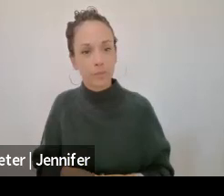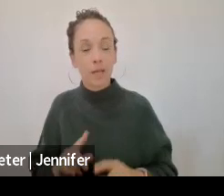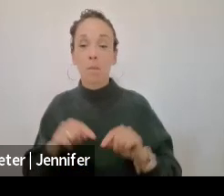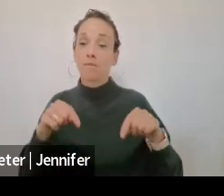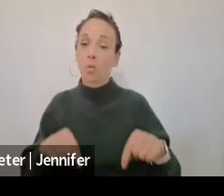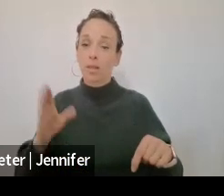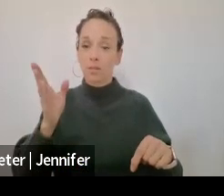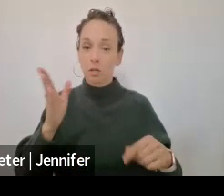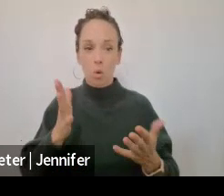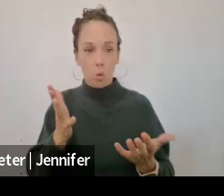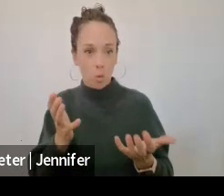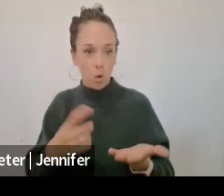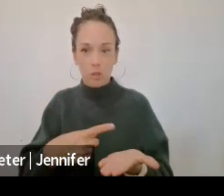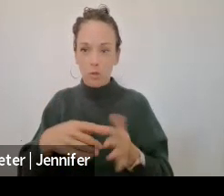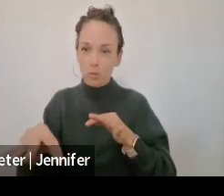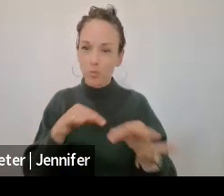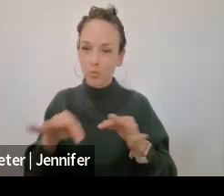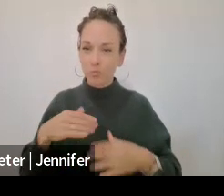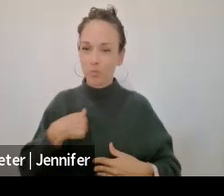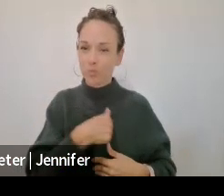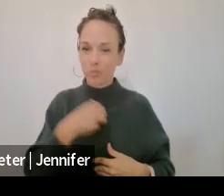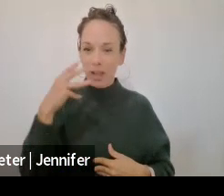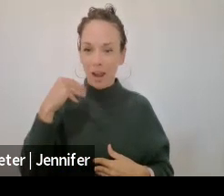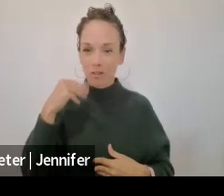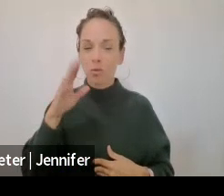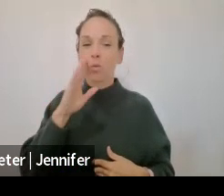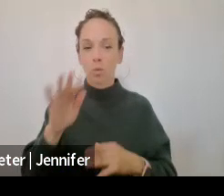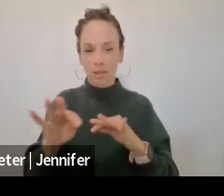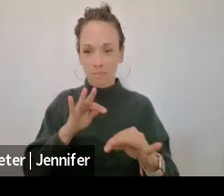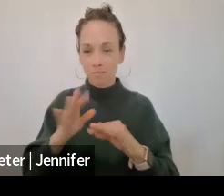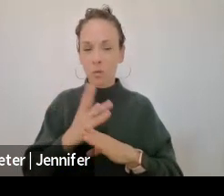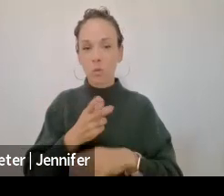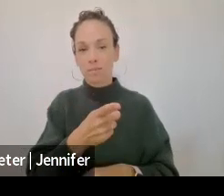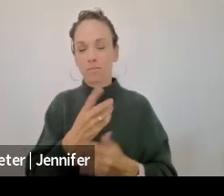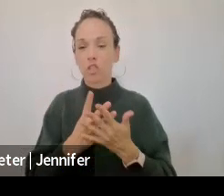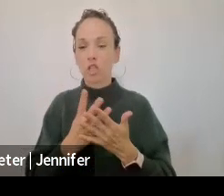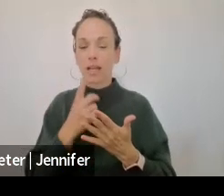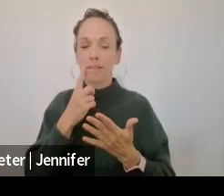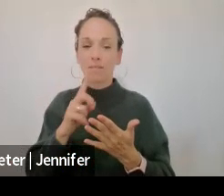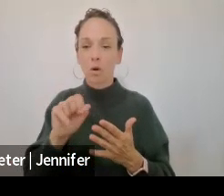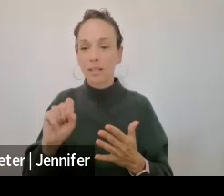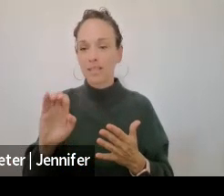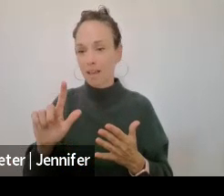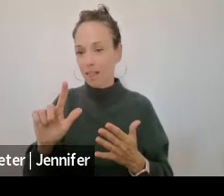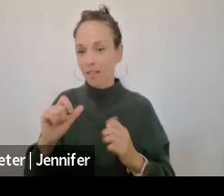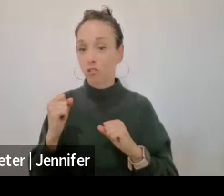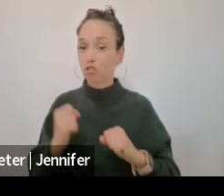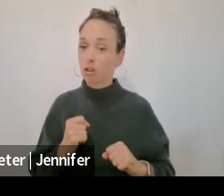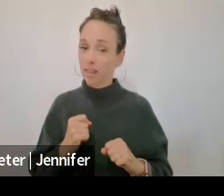want to talk about the things that we work with, we're going to talk about screening for social emotional